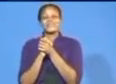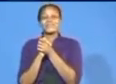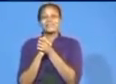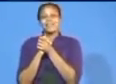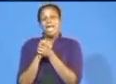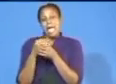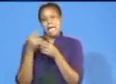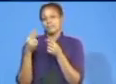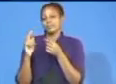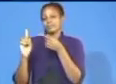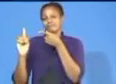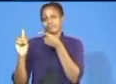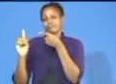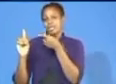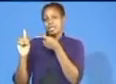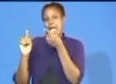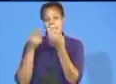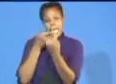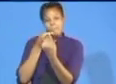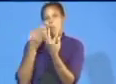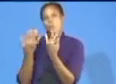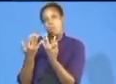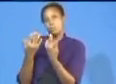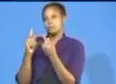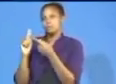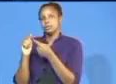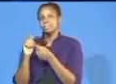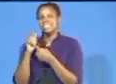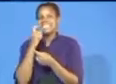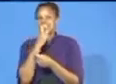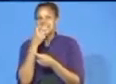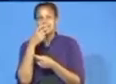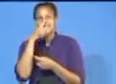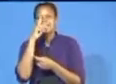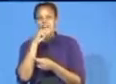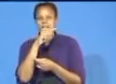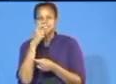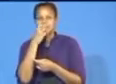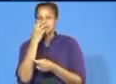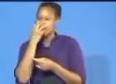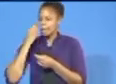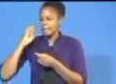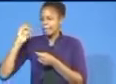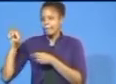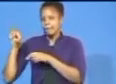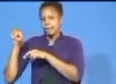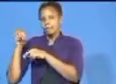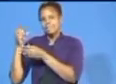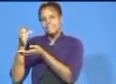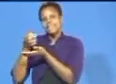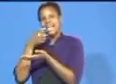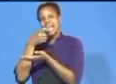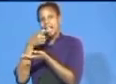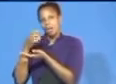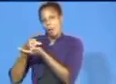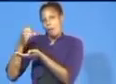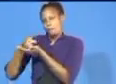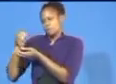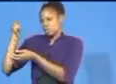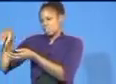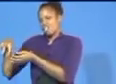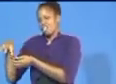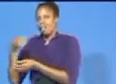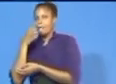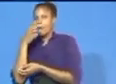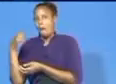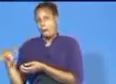took out her false teeth, put it in a glass on a chair beside the bed. Then